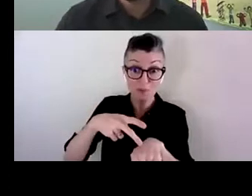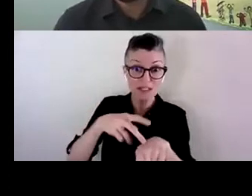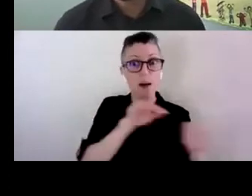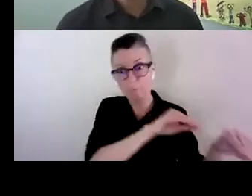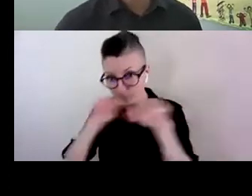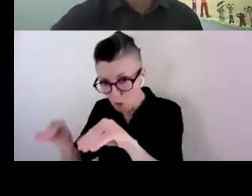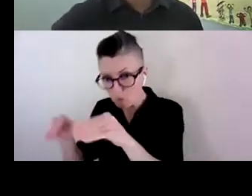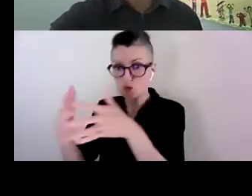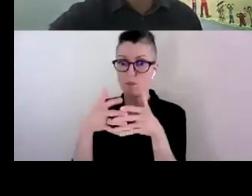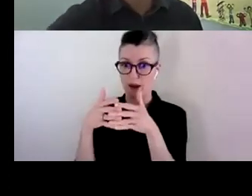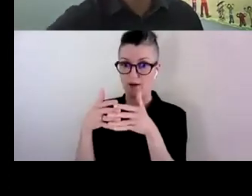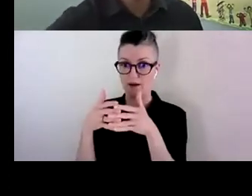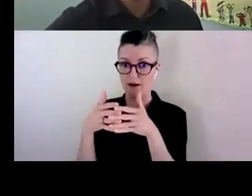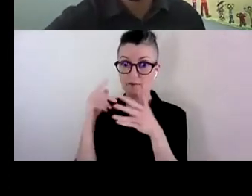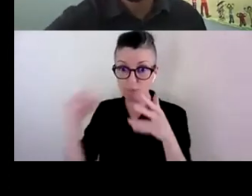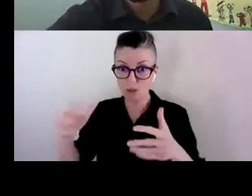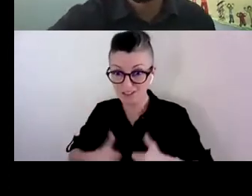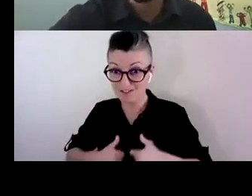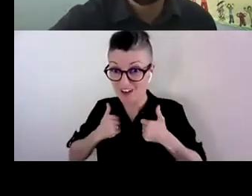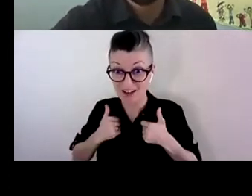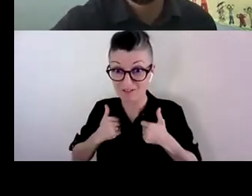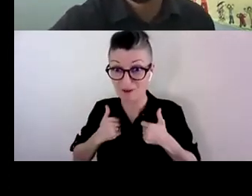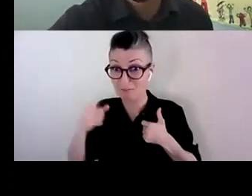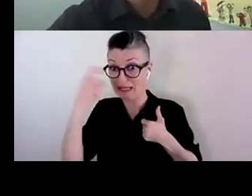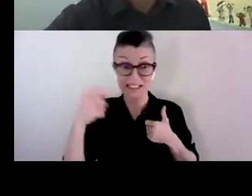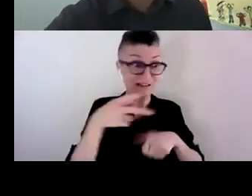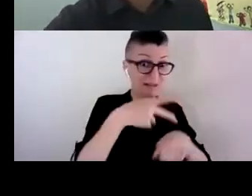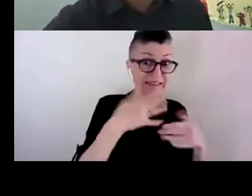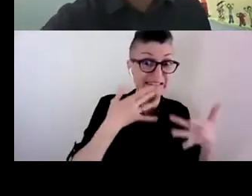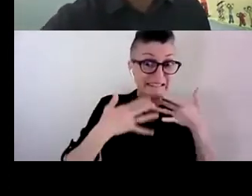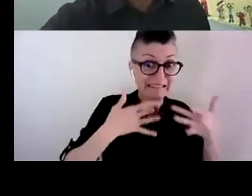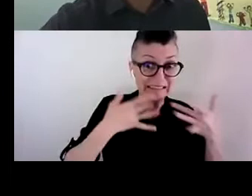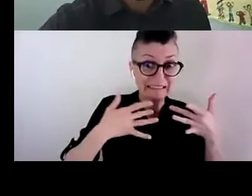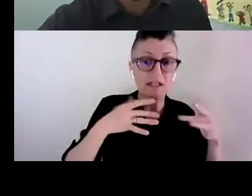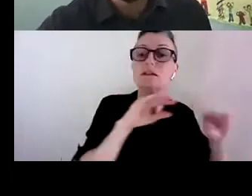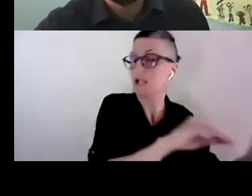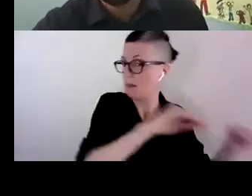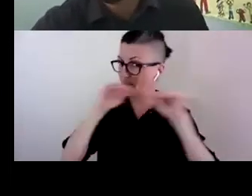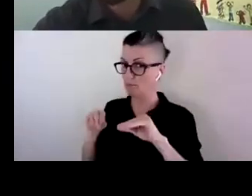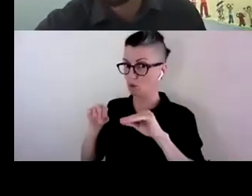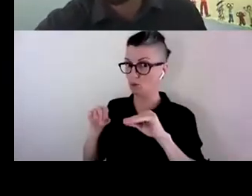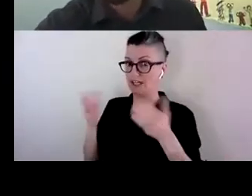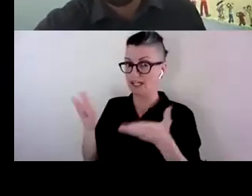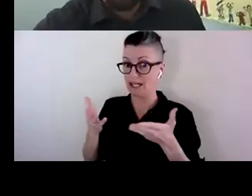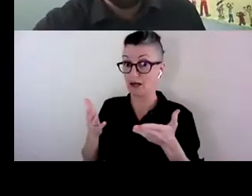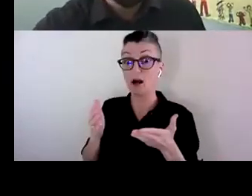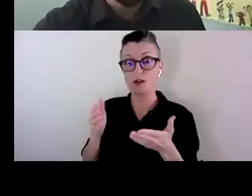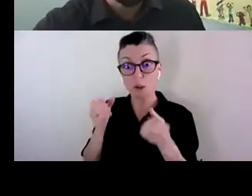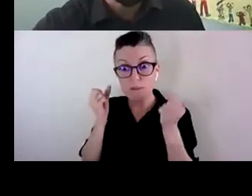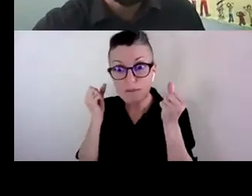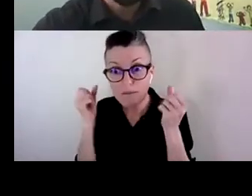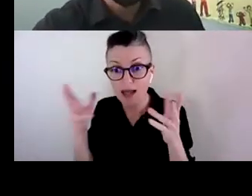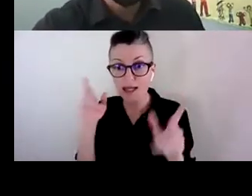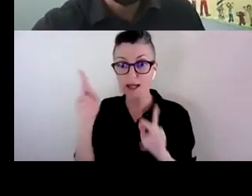States in order to survive, while simultaneously draining the Philippines its own most valuable resource, its people.